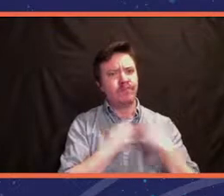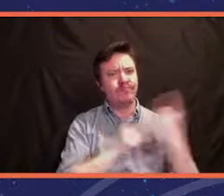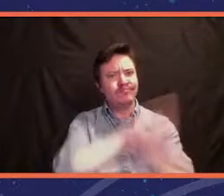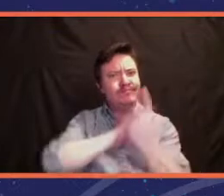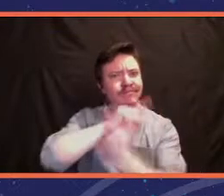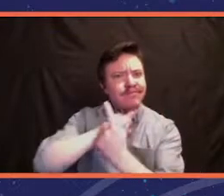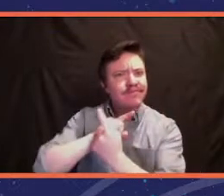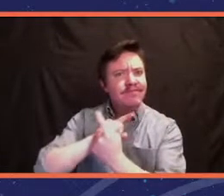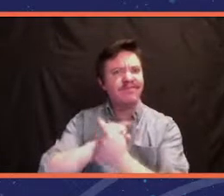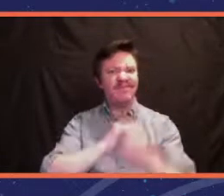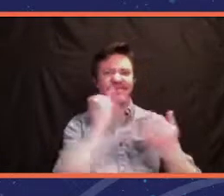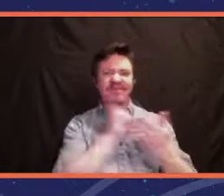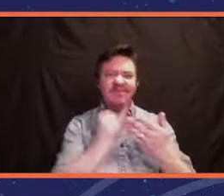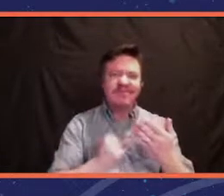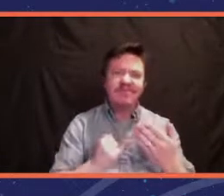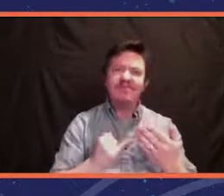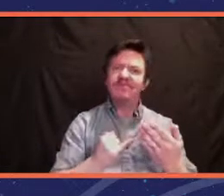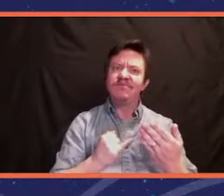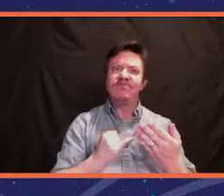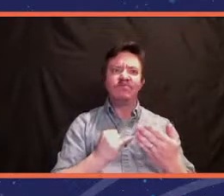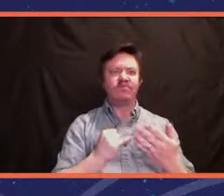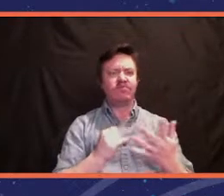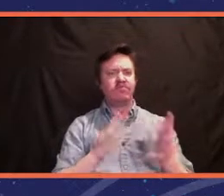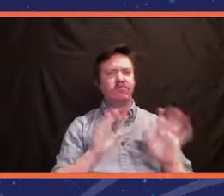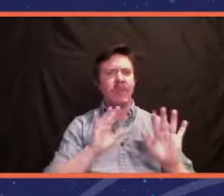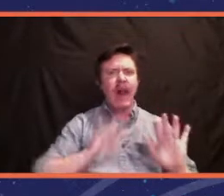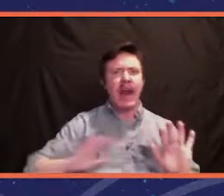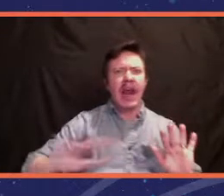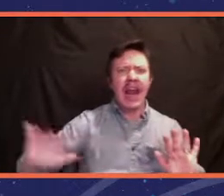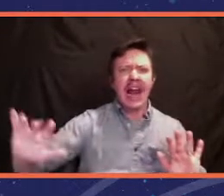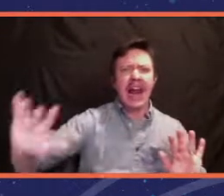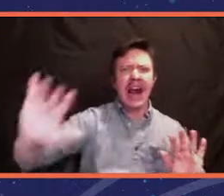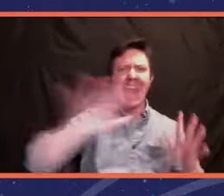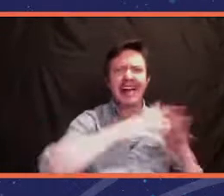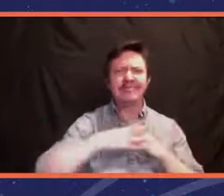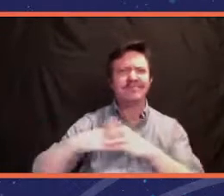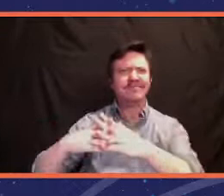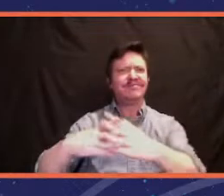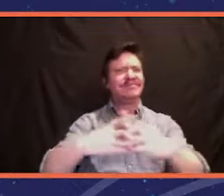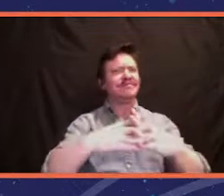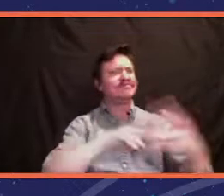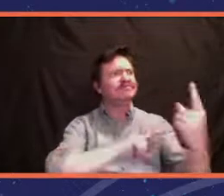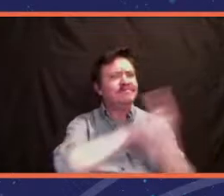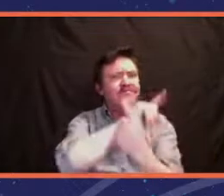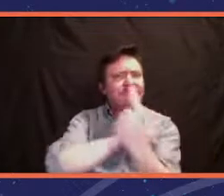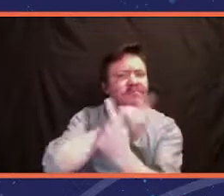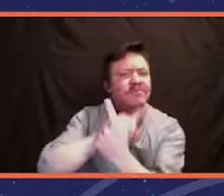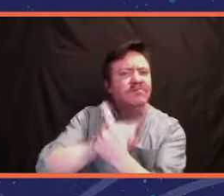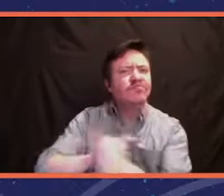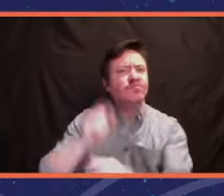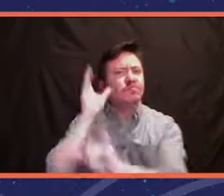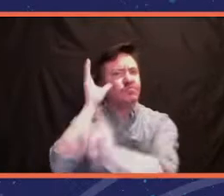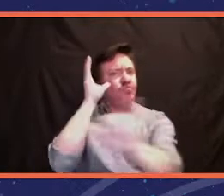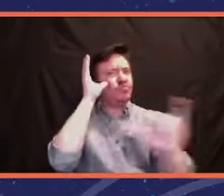from all parts of the nation and hearing their work, hearing their perspective, and, you